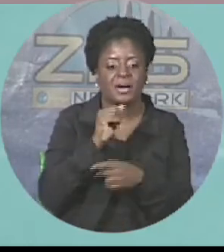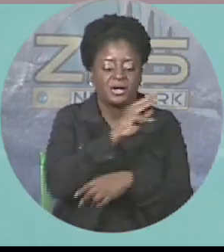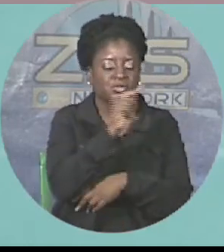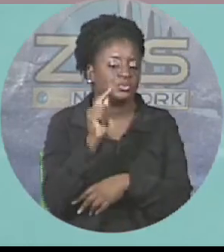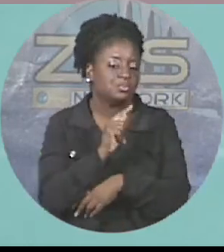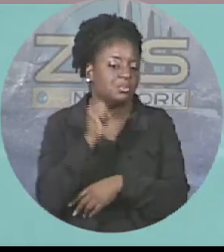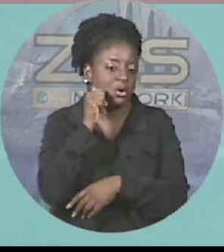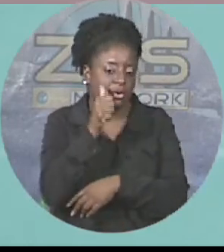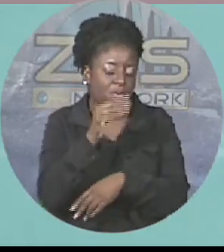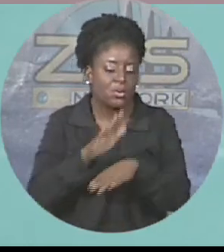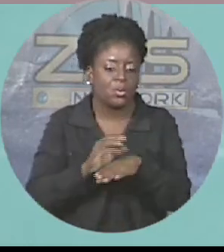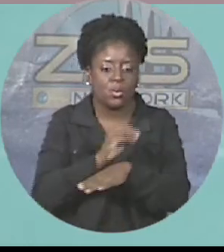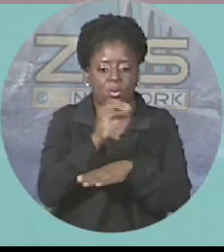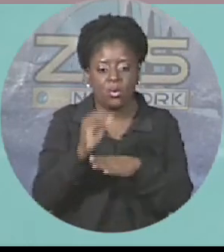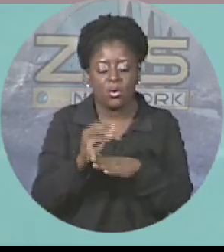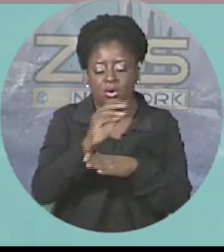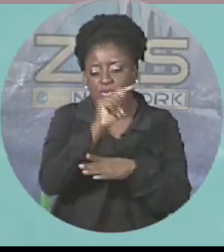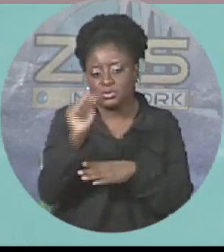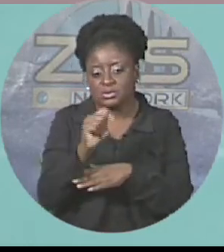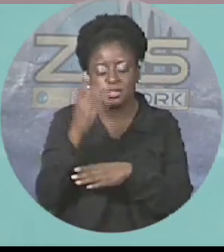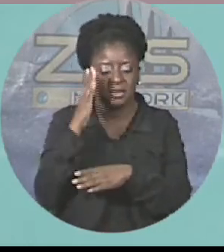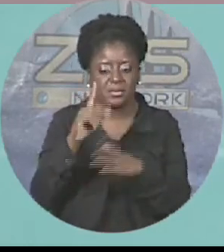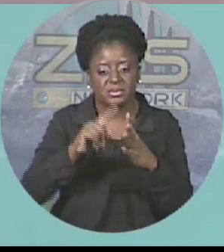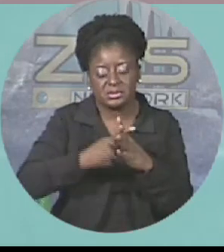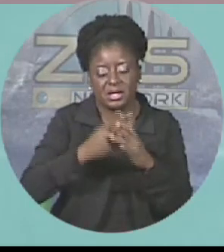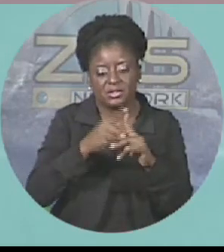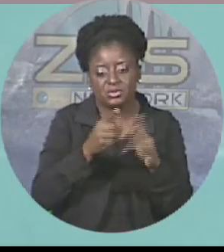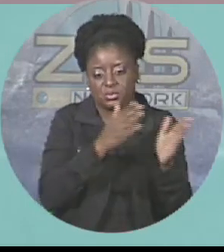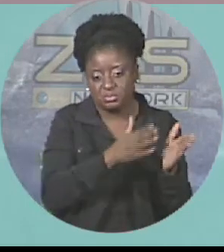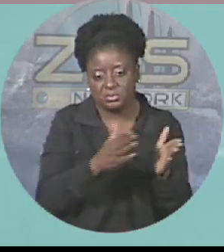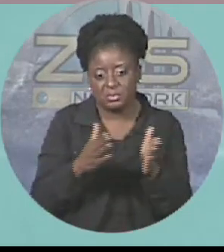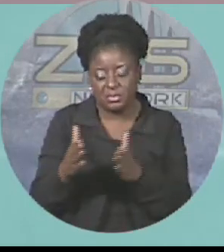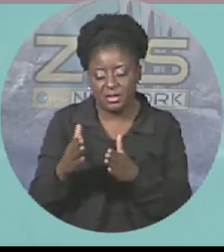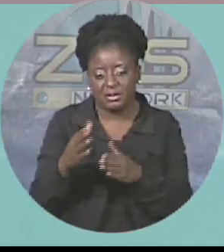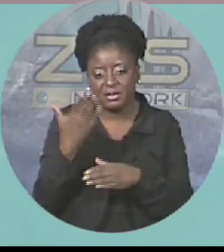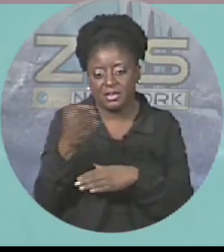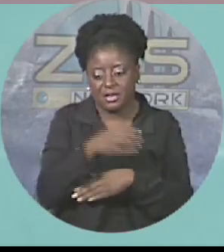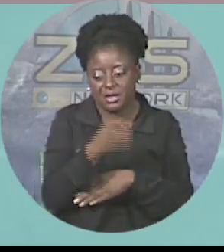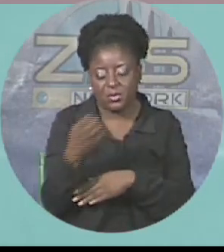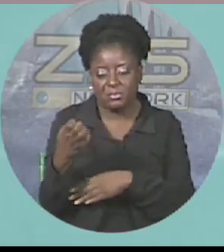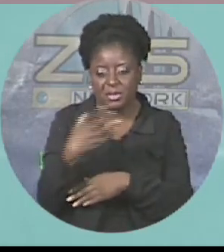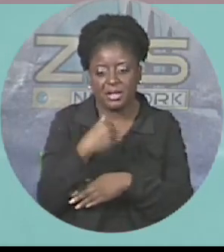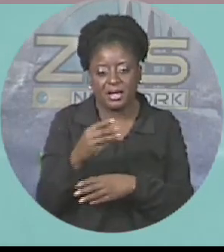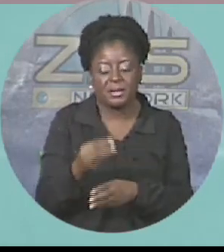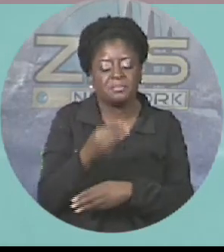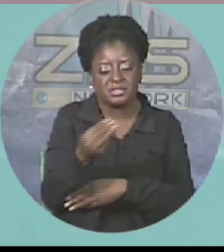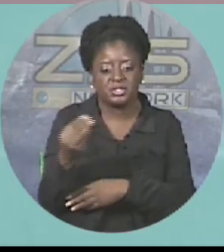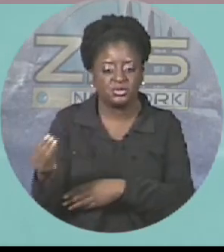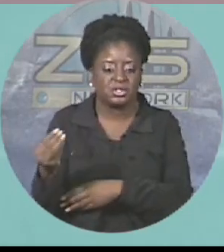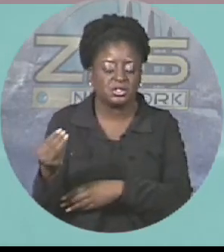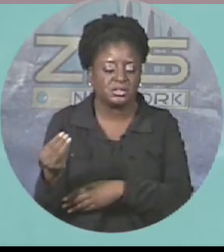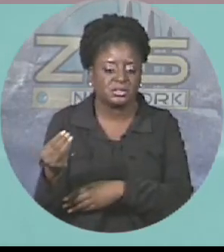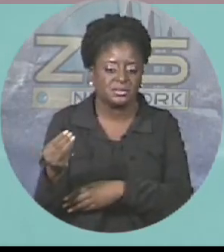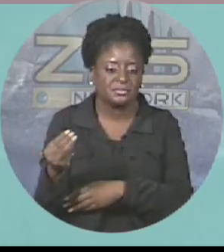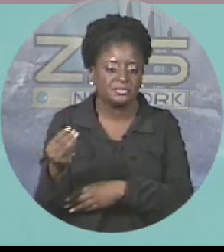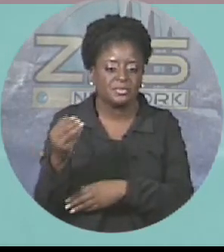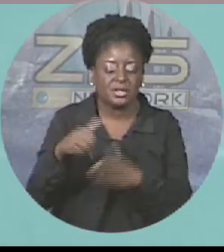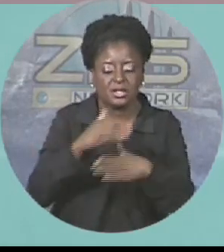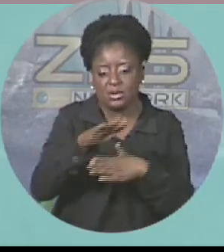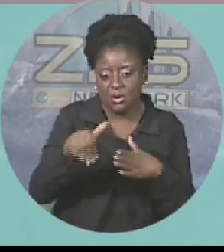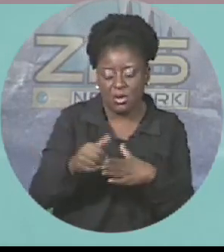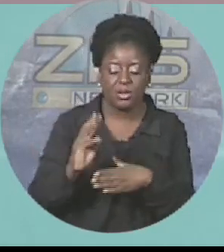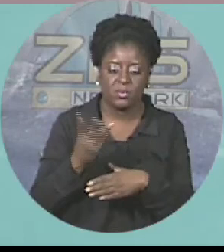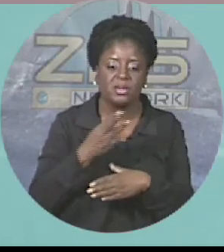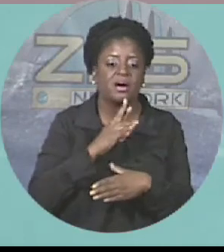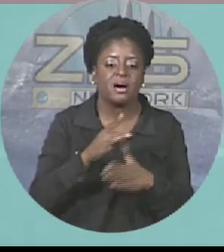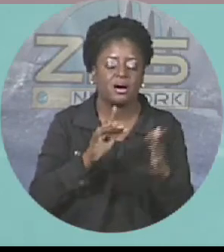the latest, they will start to prepare the equipment and their materials. So all in all, we are reaching out